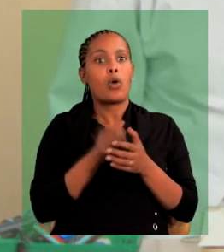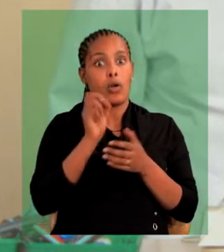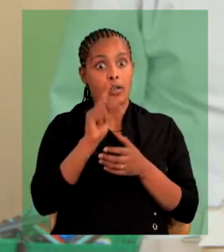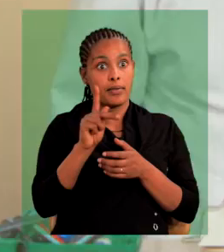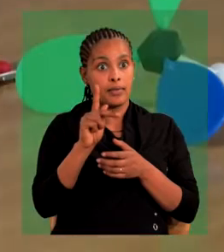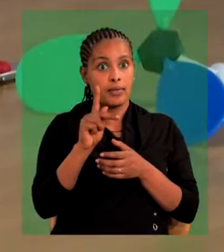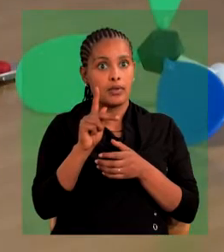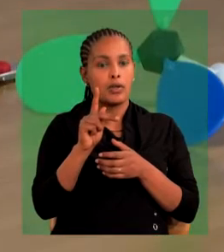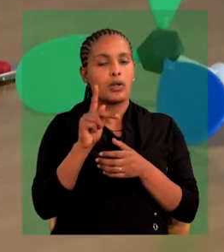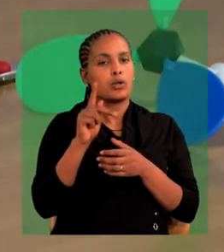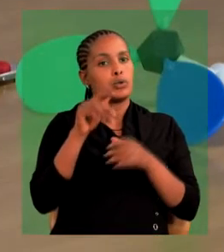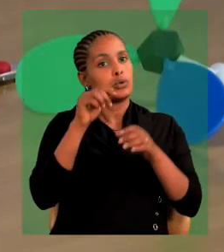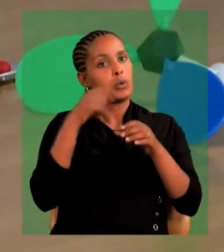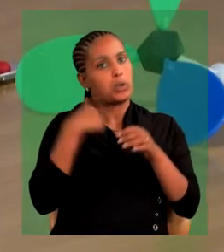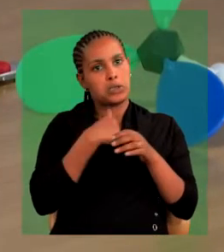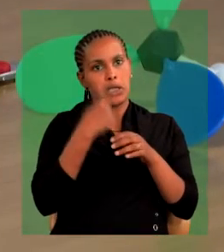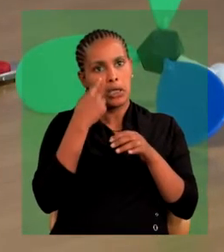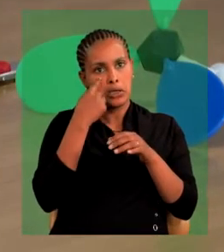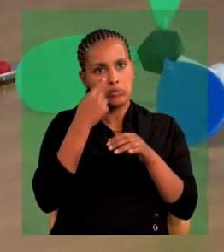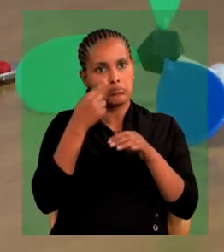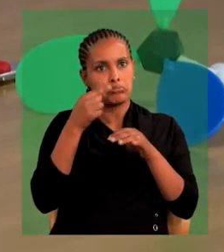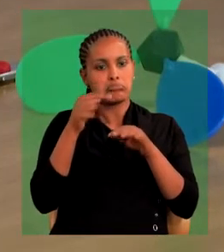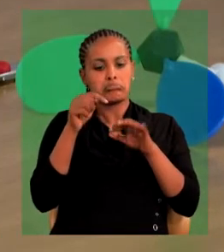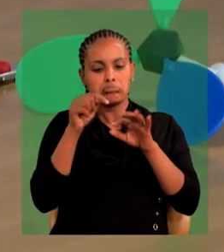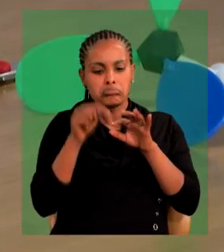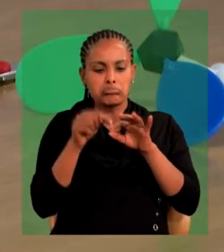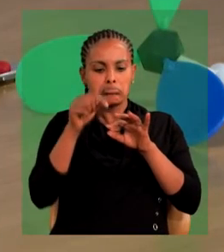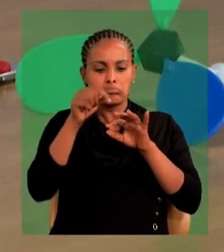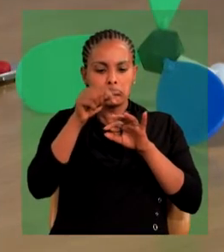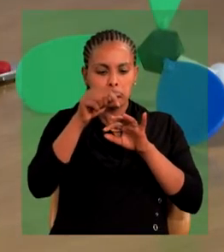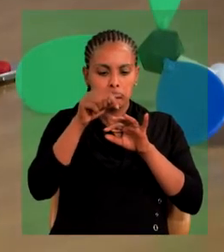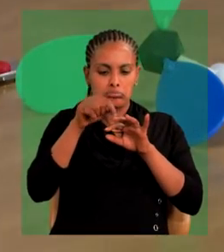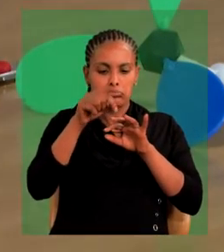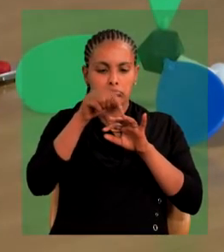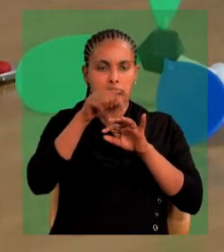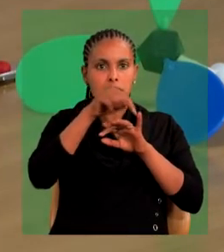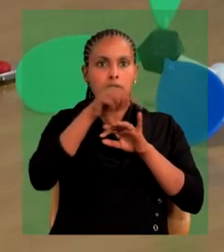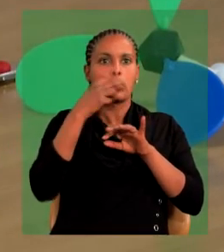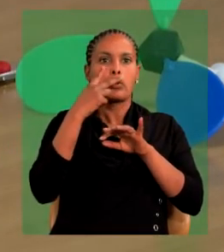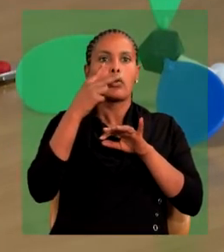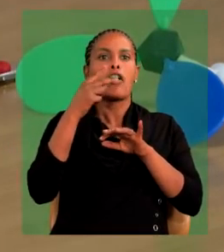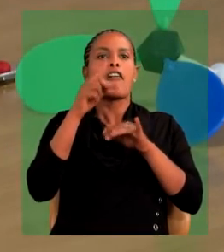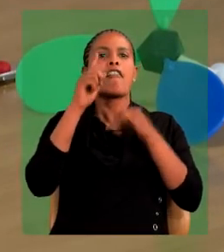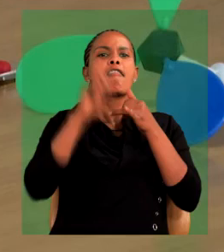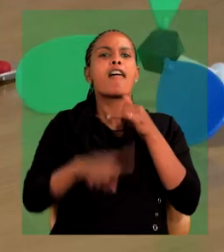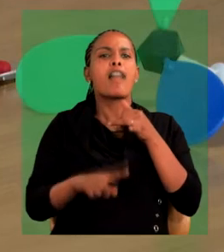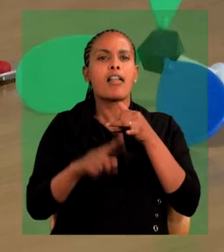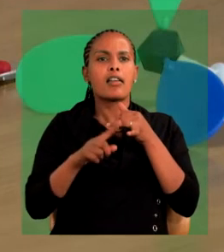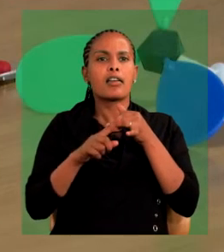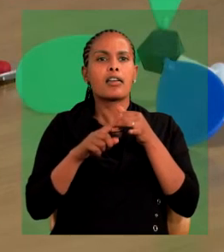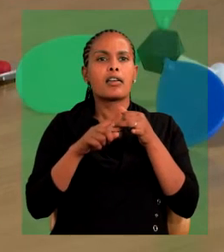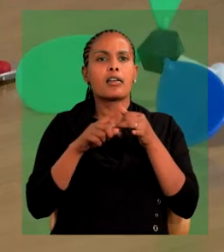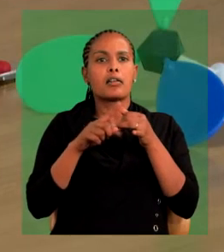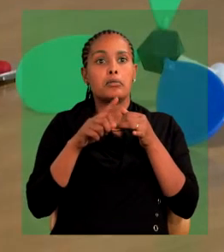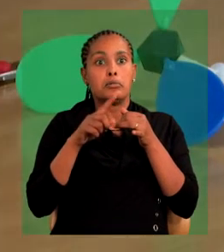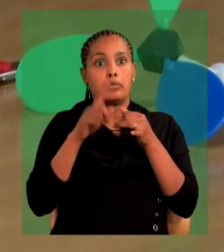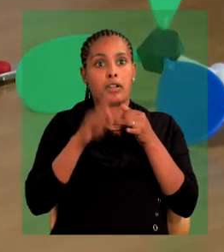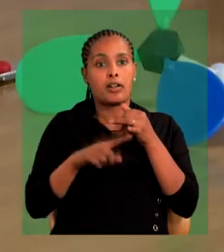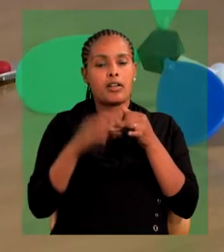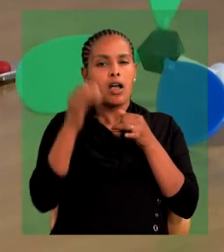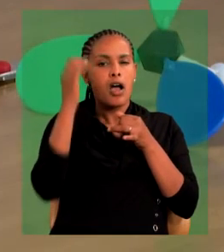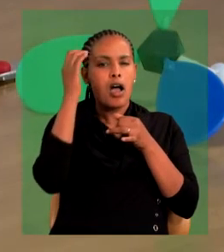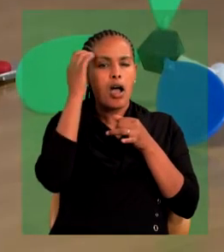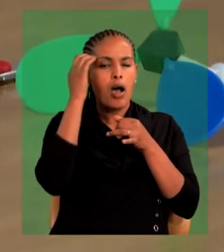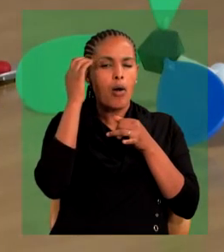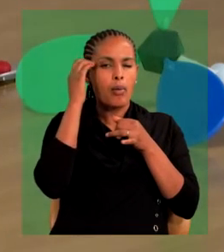Okay? So we see this, we see this, we see this, we see, we see this. And finally, inside our